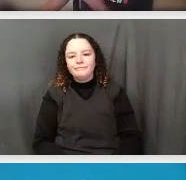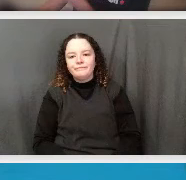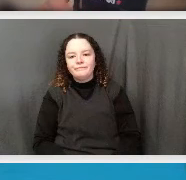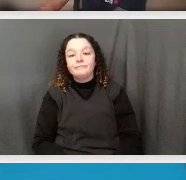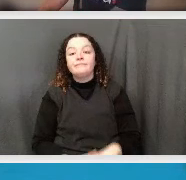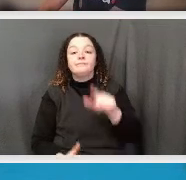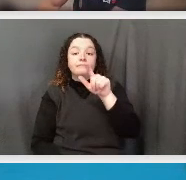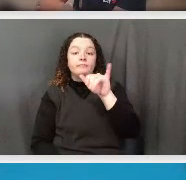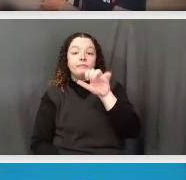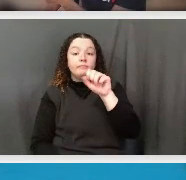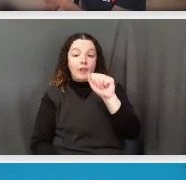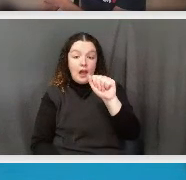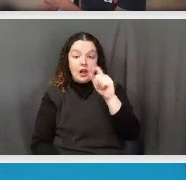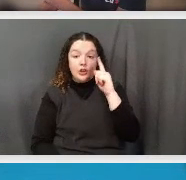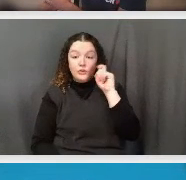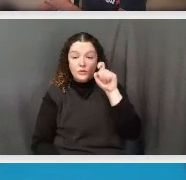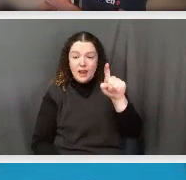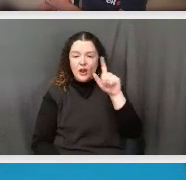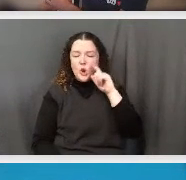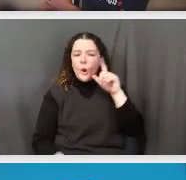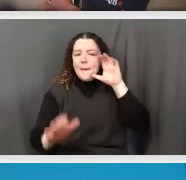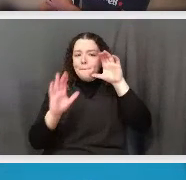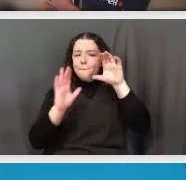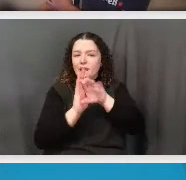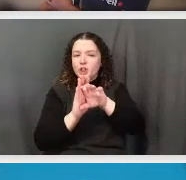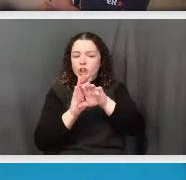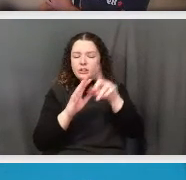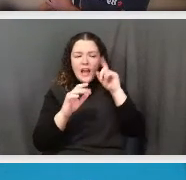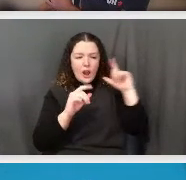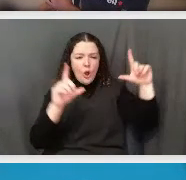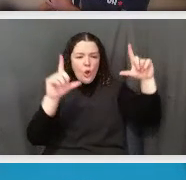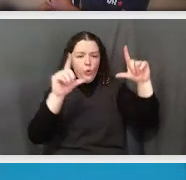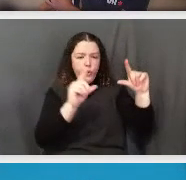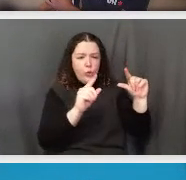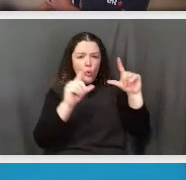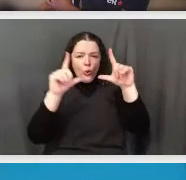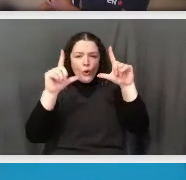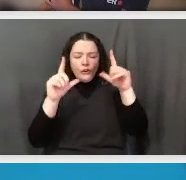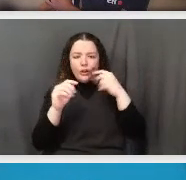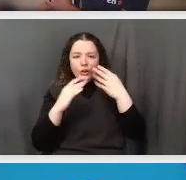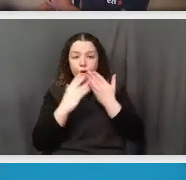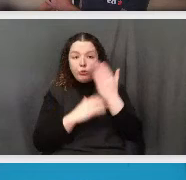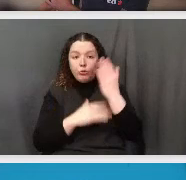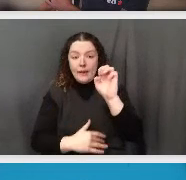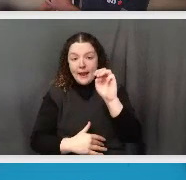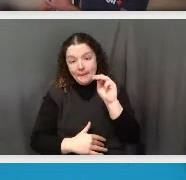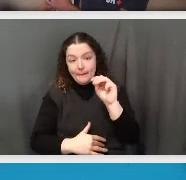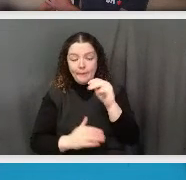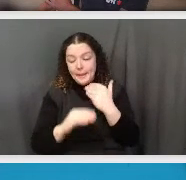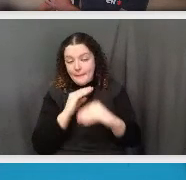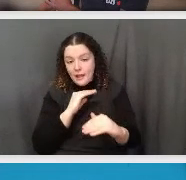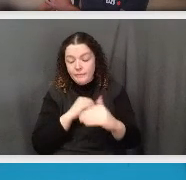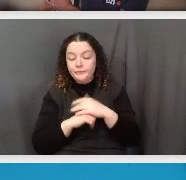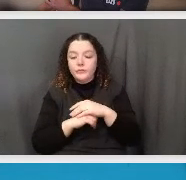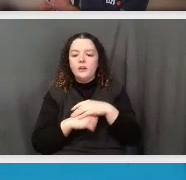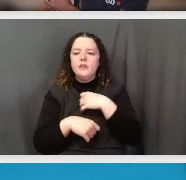Lisa, we have a question on how to resize photos while building out an email. Do you mean just getting the right image or the right